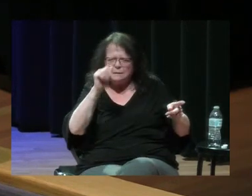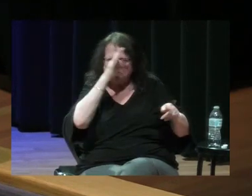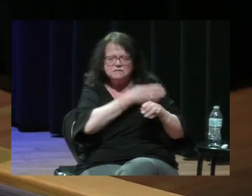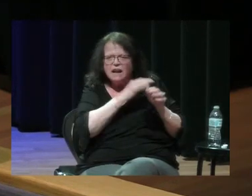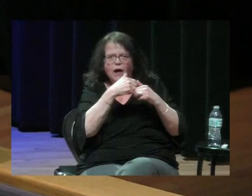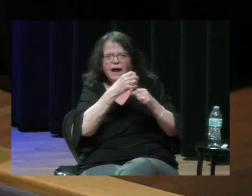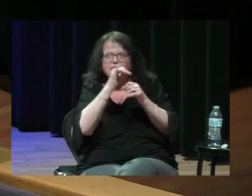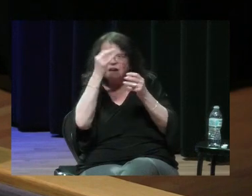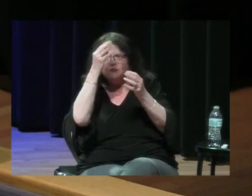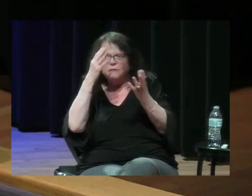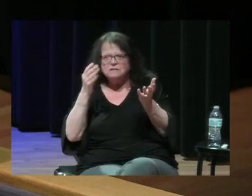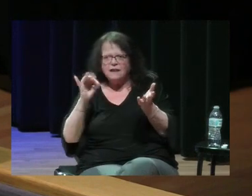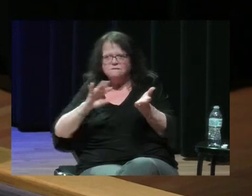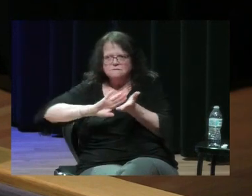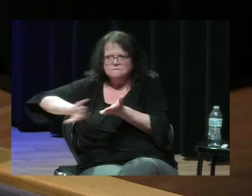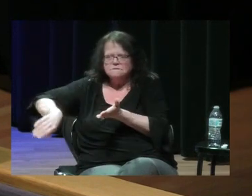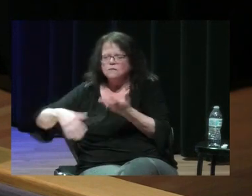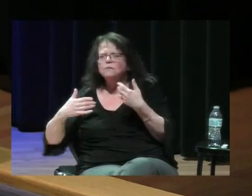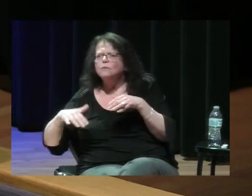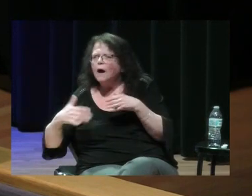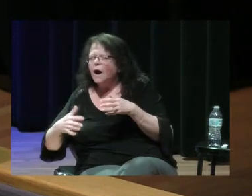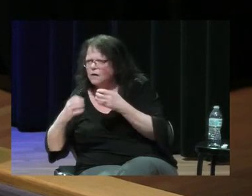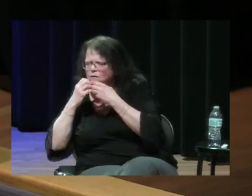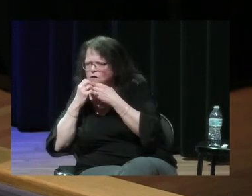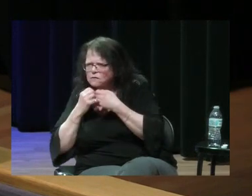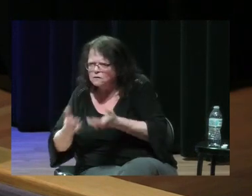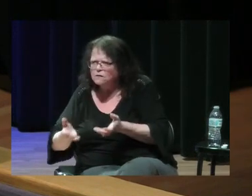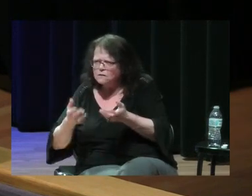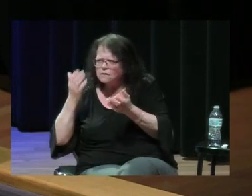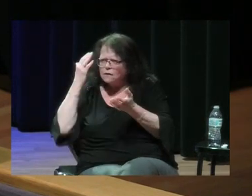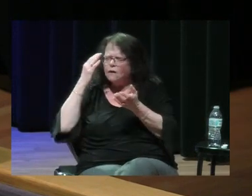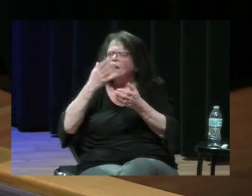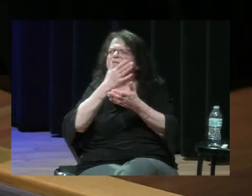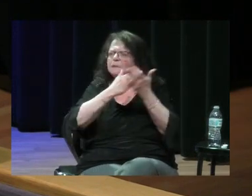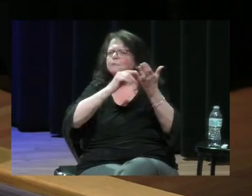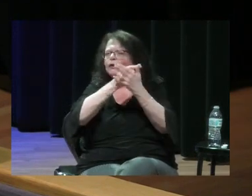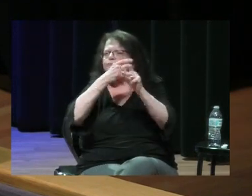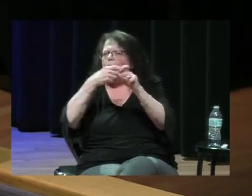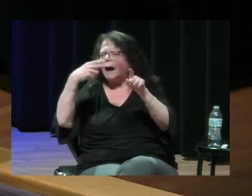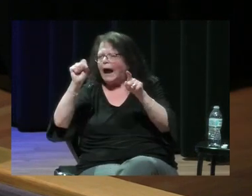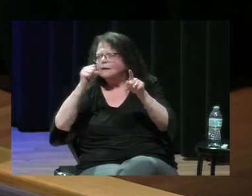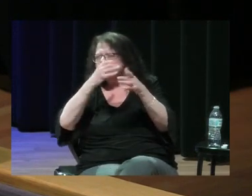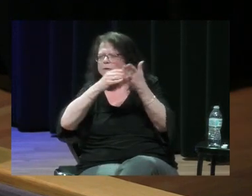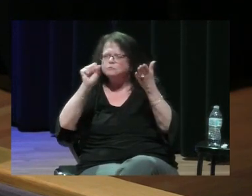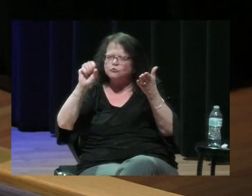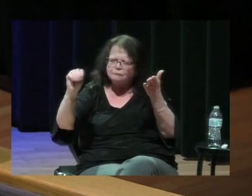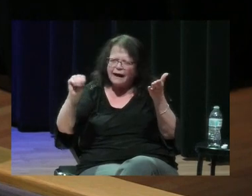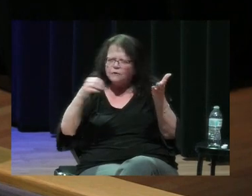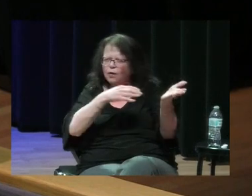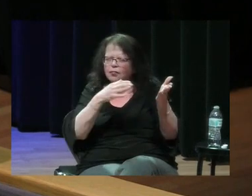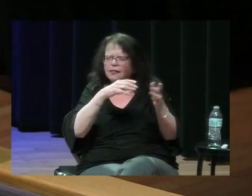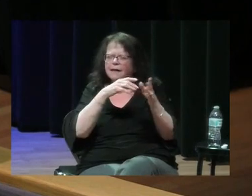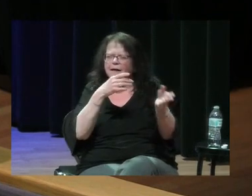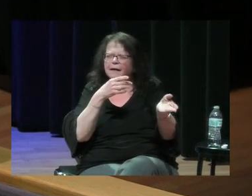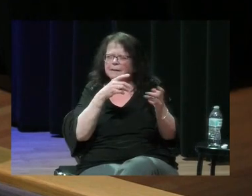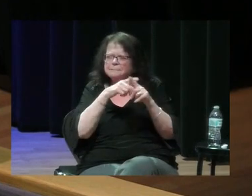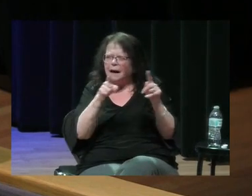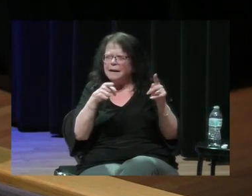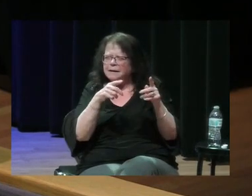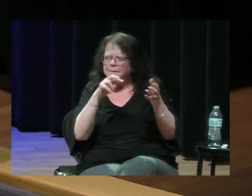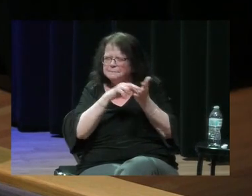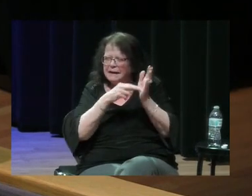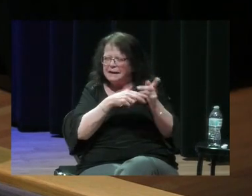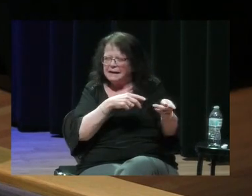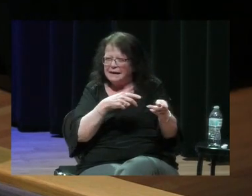Facebook account. You know what I'm saying? He's not going to have any social media at all until he graduates from high school, if I have my say. But he's definitely not going to be like, ooh, put